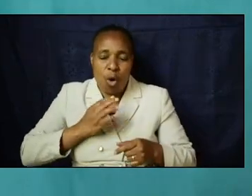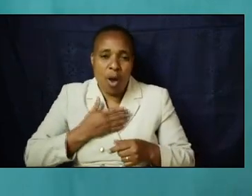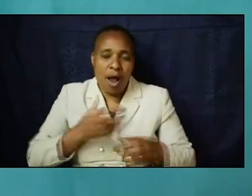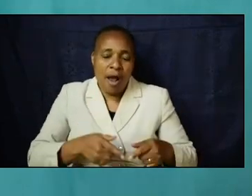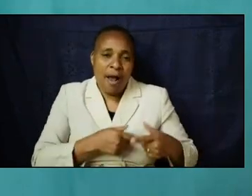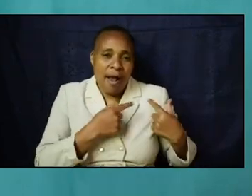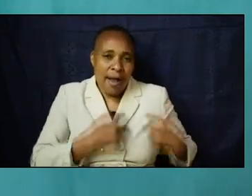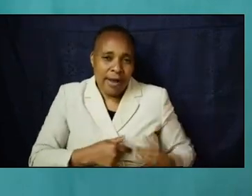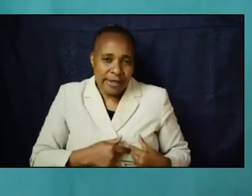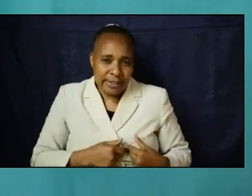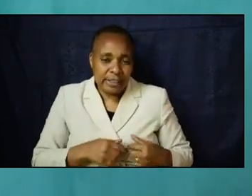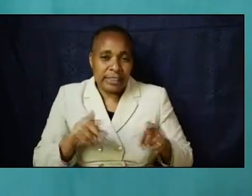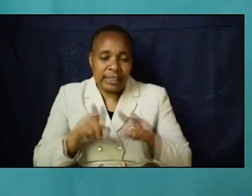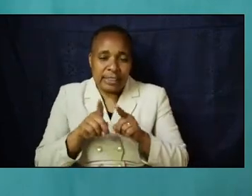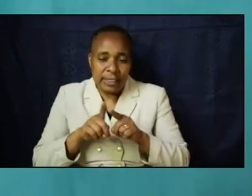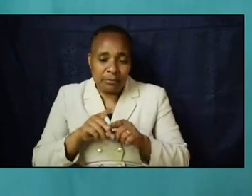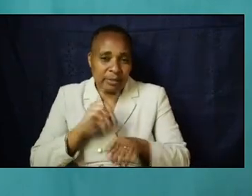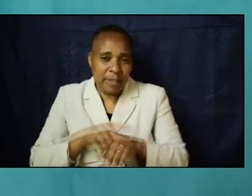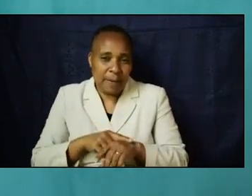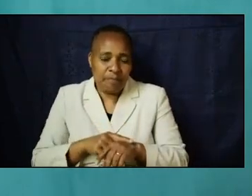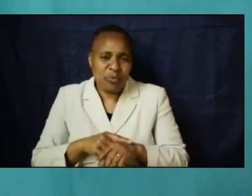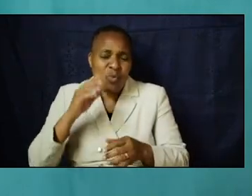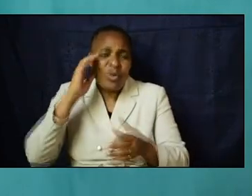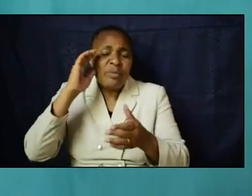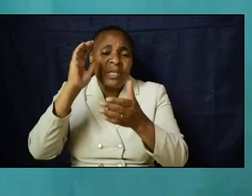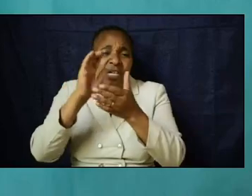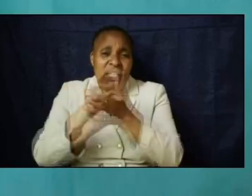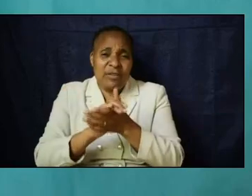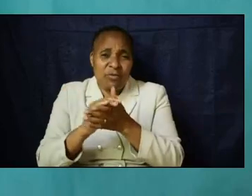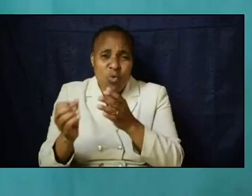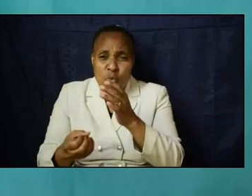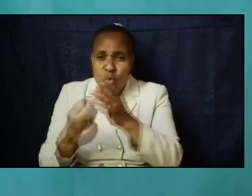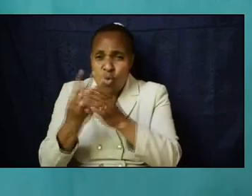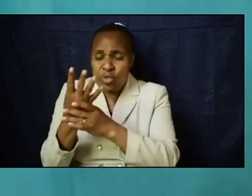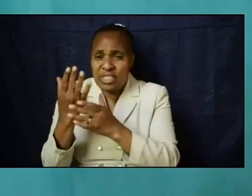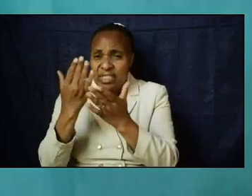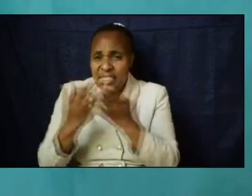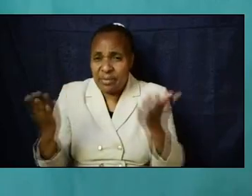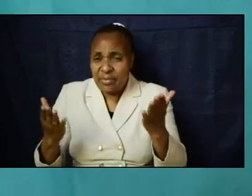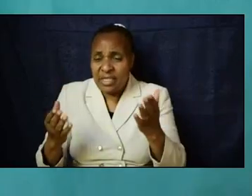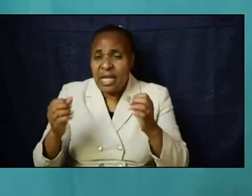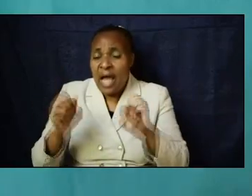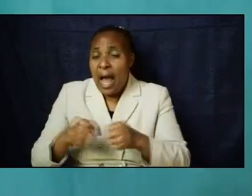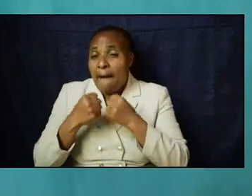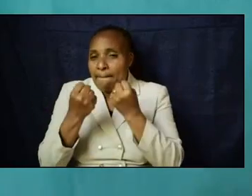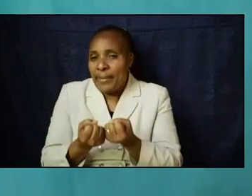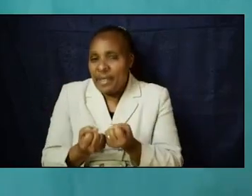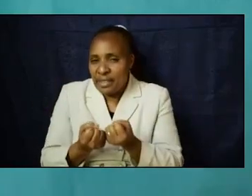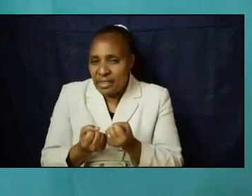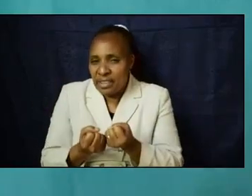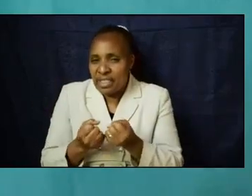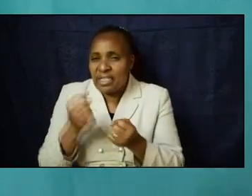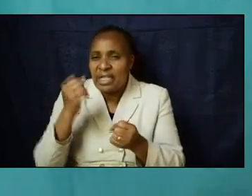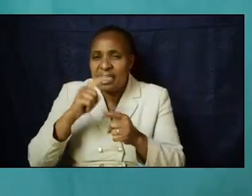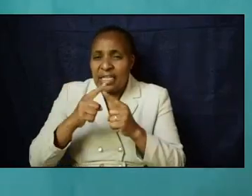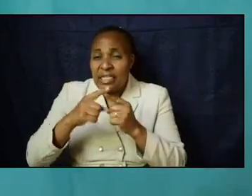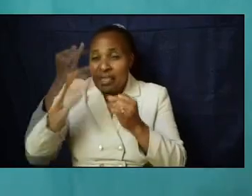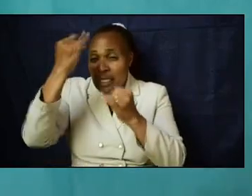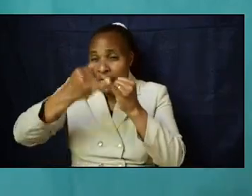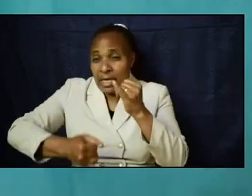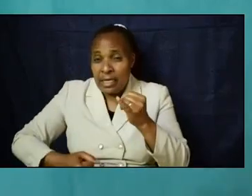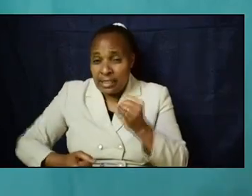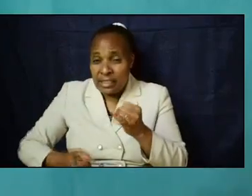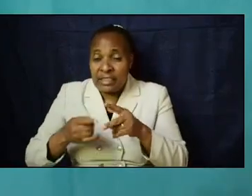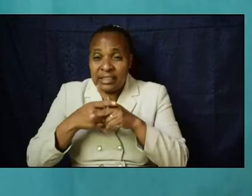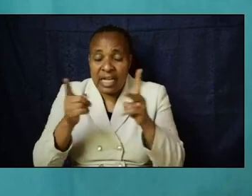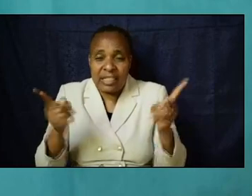dwells with us as a result. So we believe that growth is something that has to happen. We may eventually, or we may